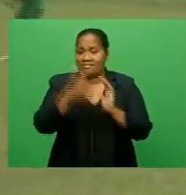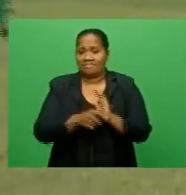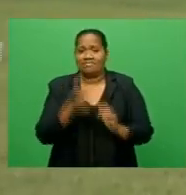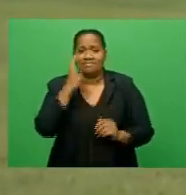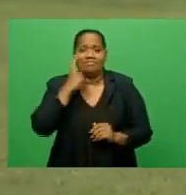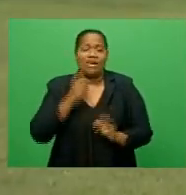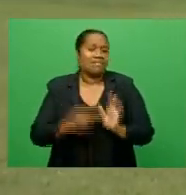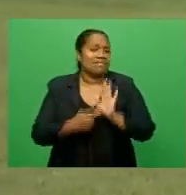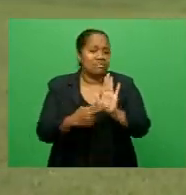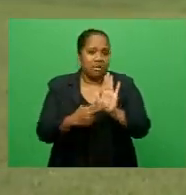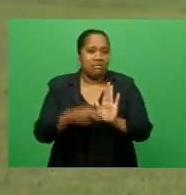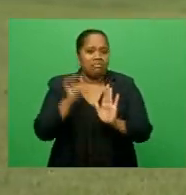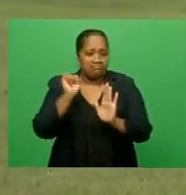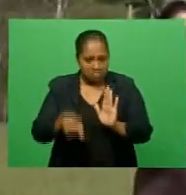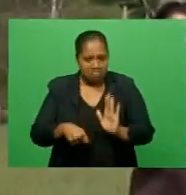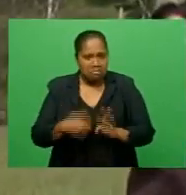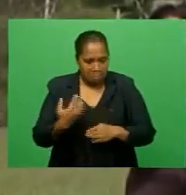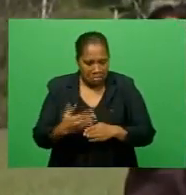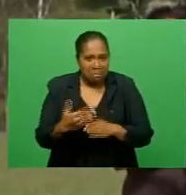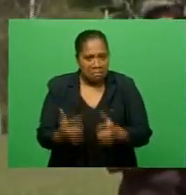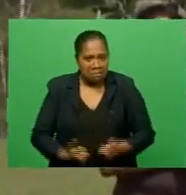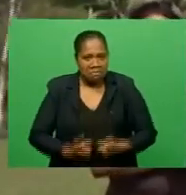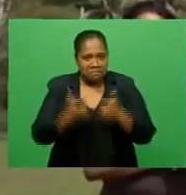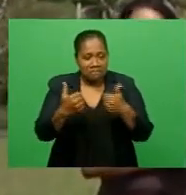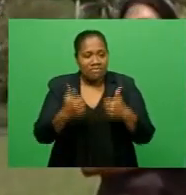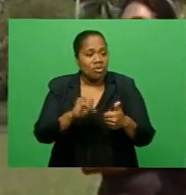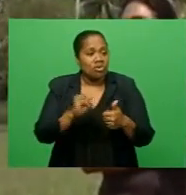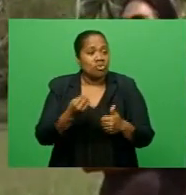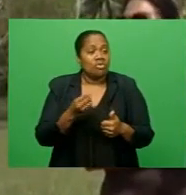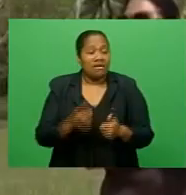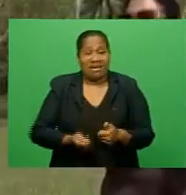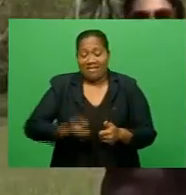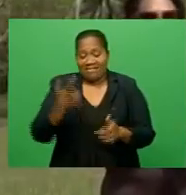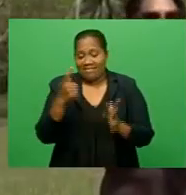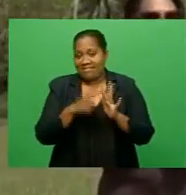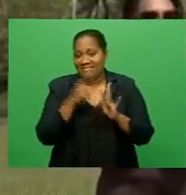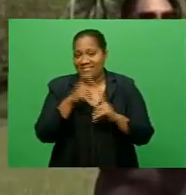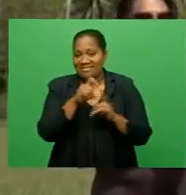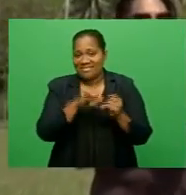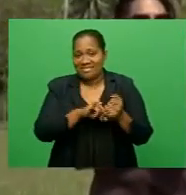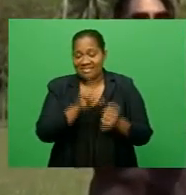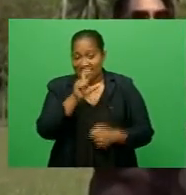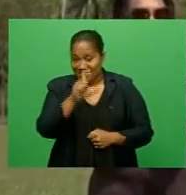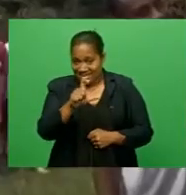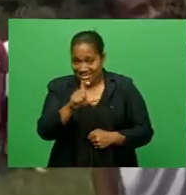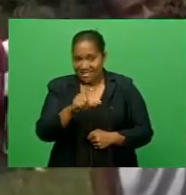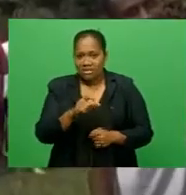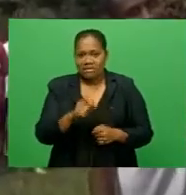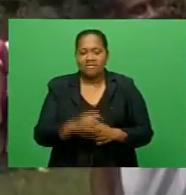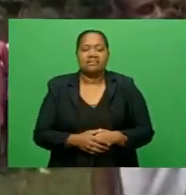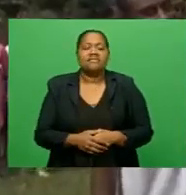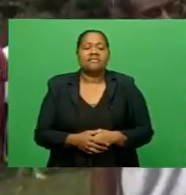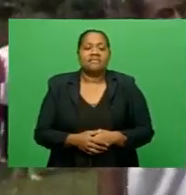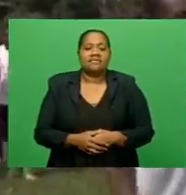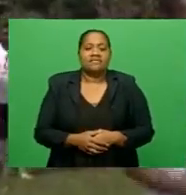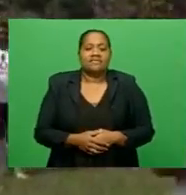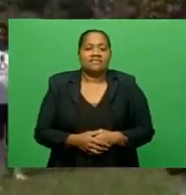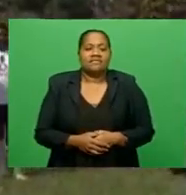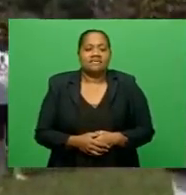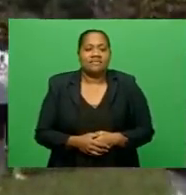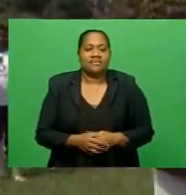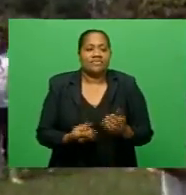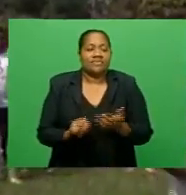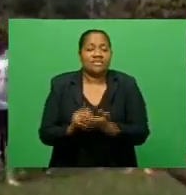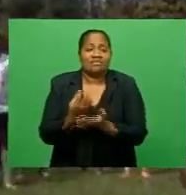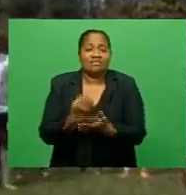It's worked, and it was straight after the IDC, so the whole season we've been occupied playing football.